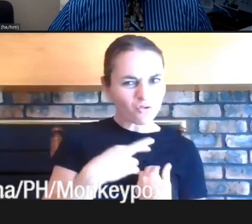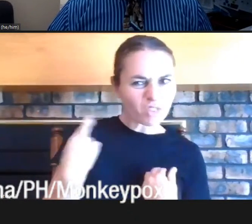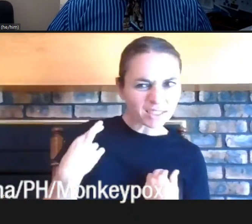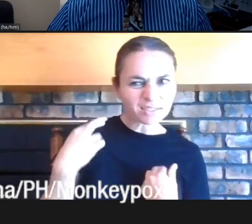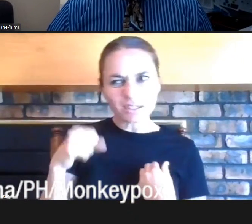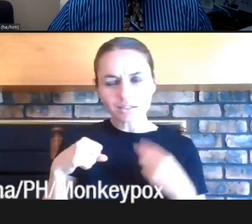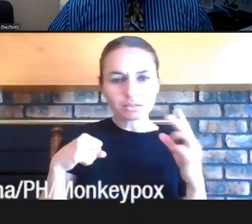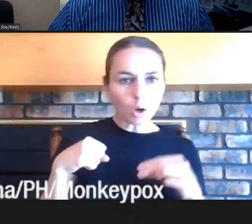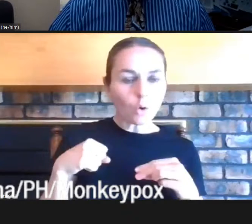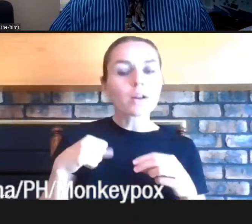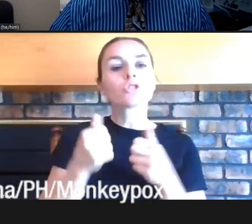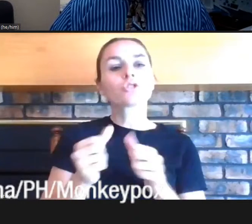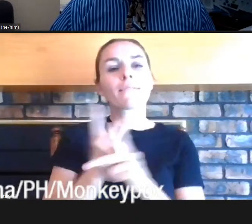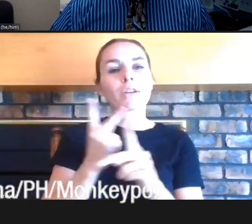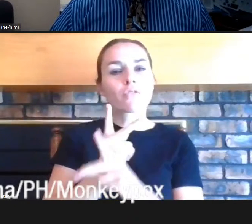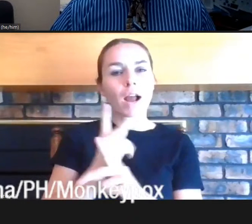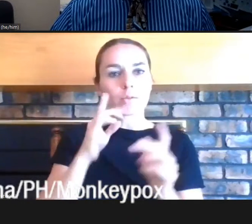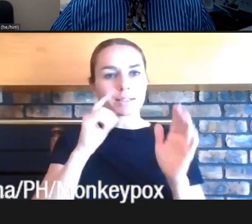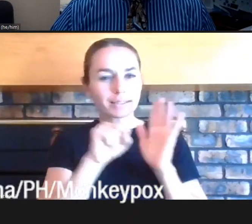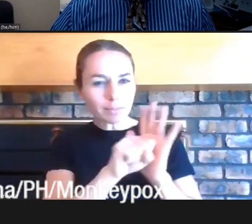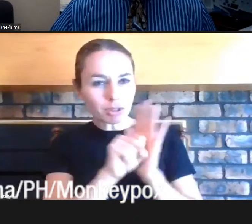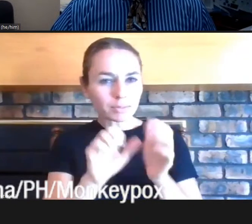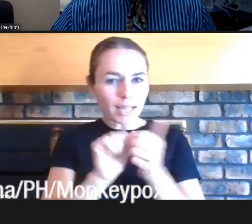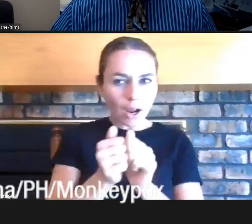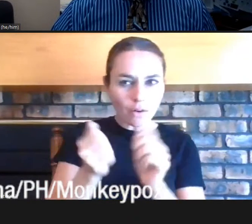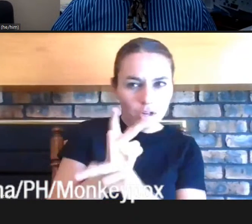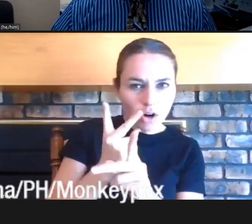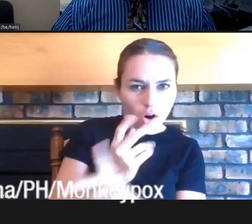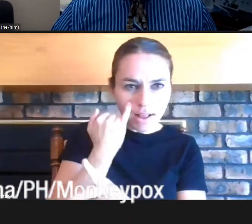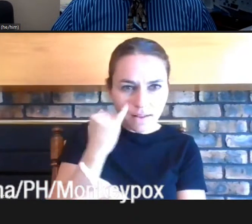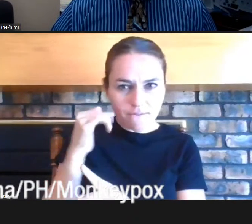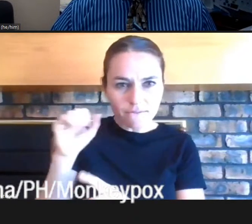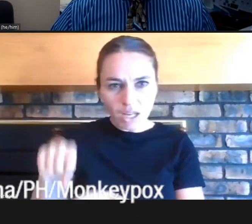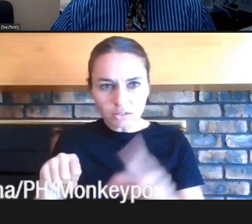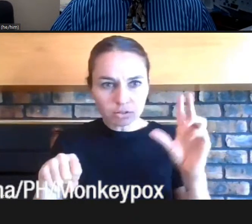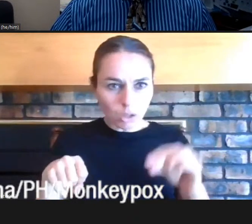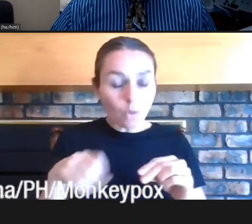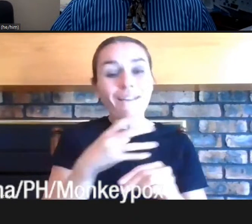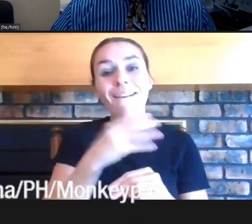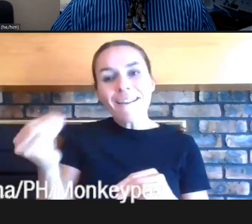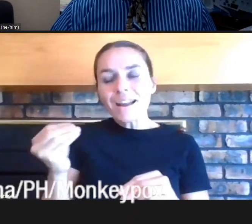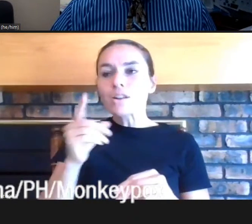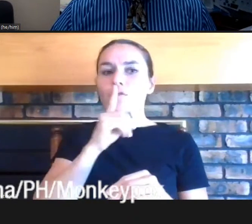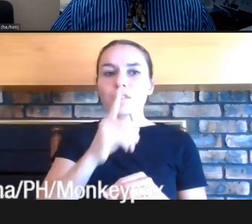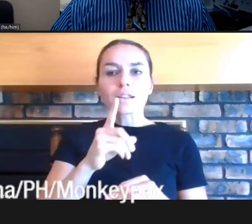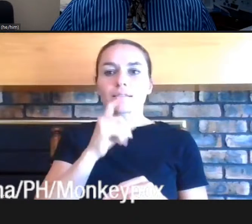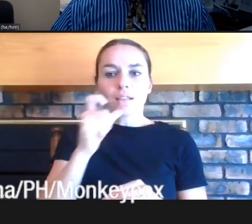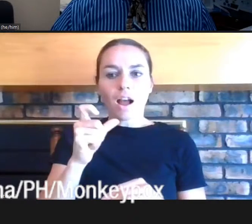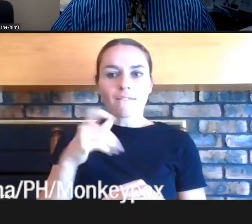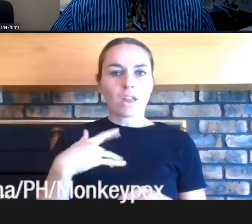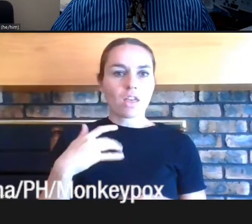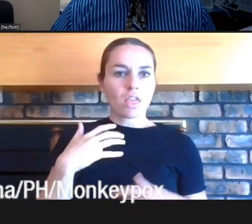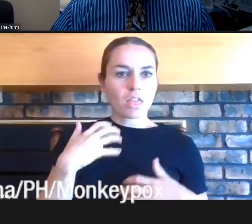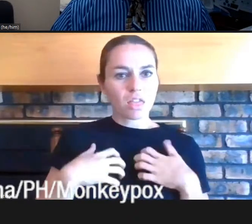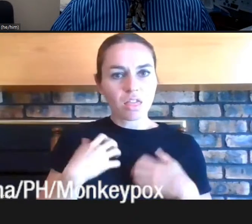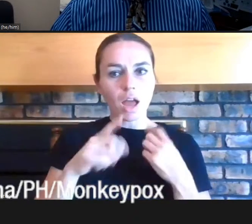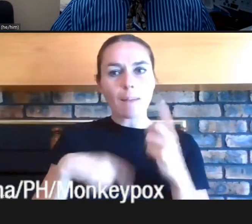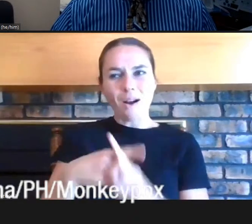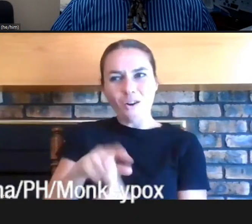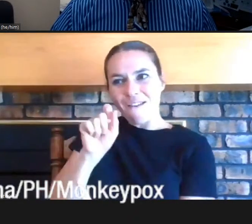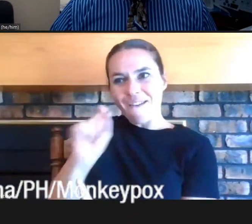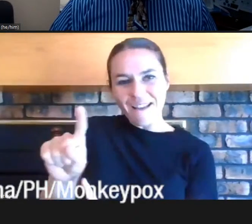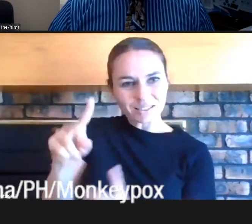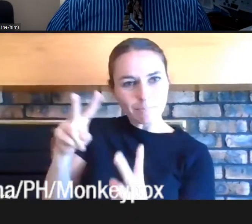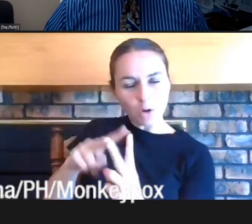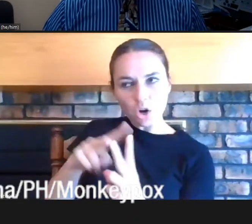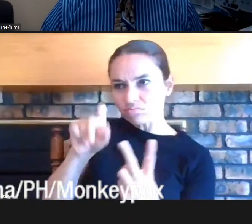destigmatize asking sexual partners about their sexual or contact history and symptoms. I'm hearing straight people say they don't have